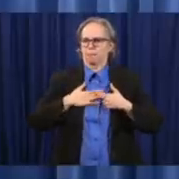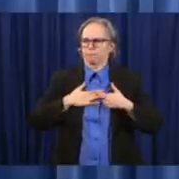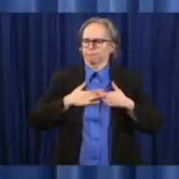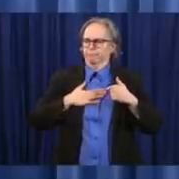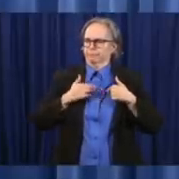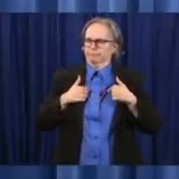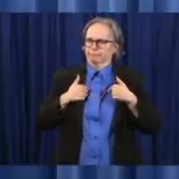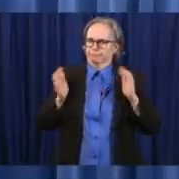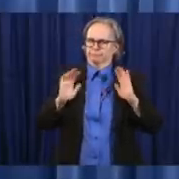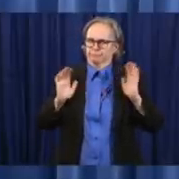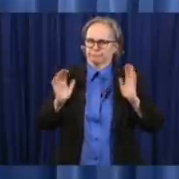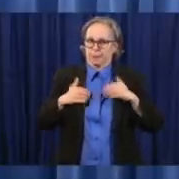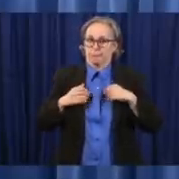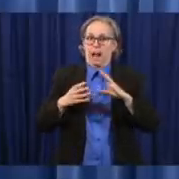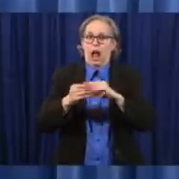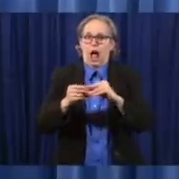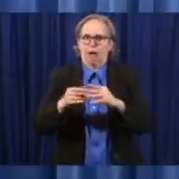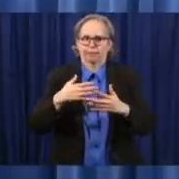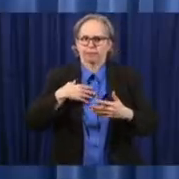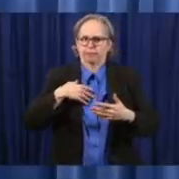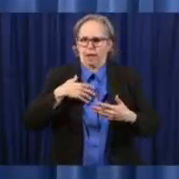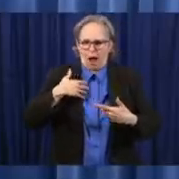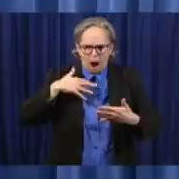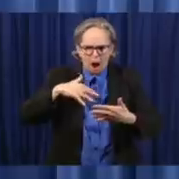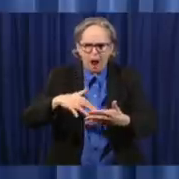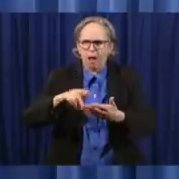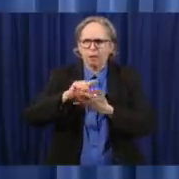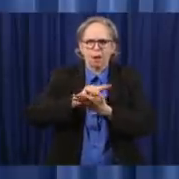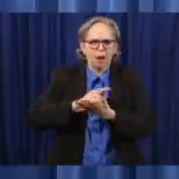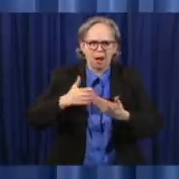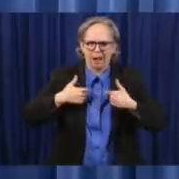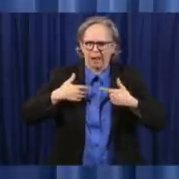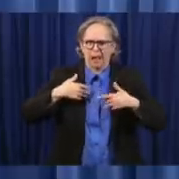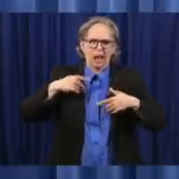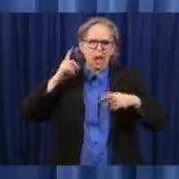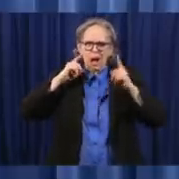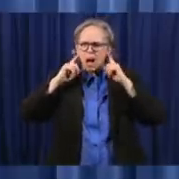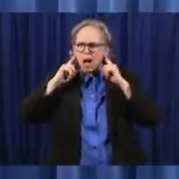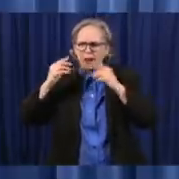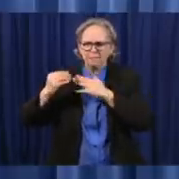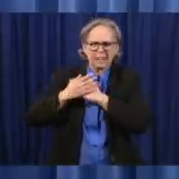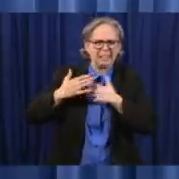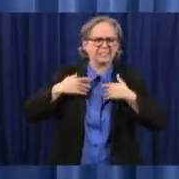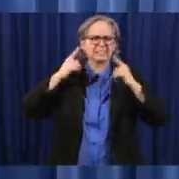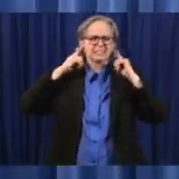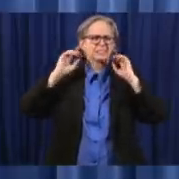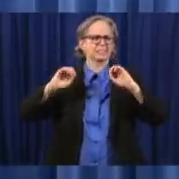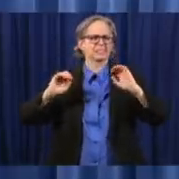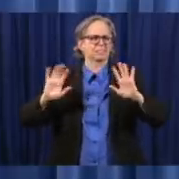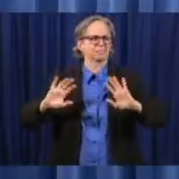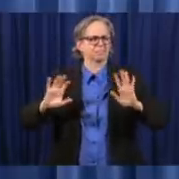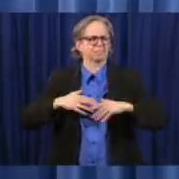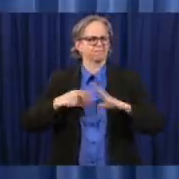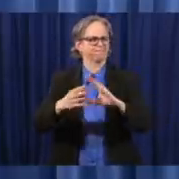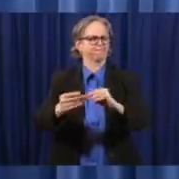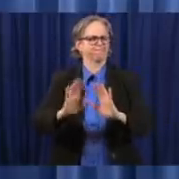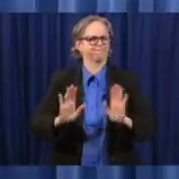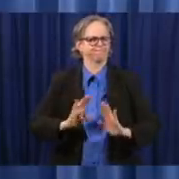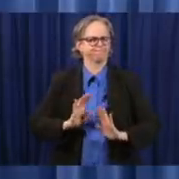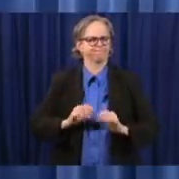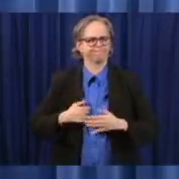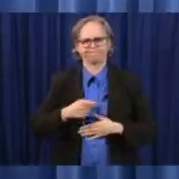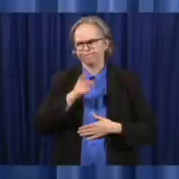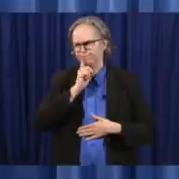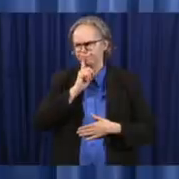that I've not studied or not looked up or not been advised about. We know from